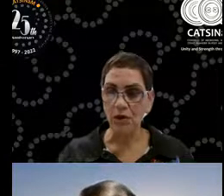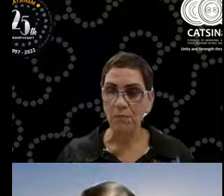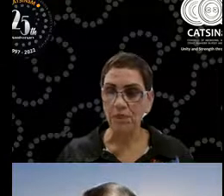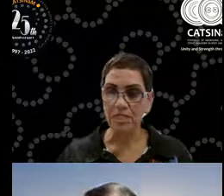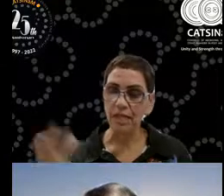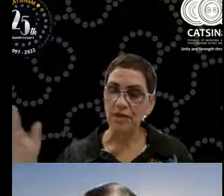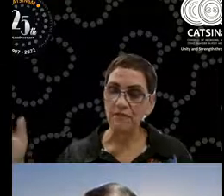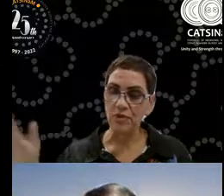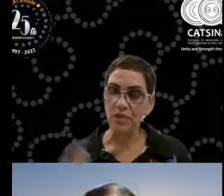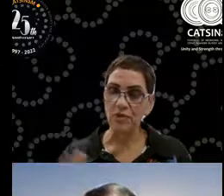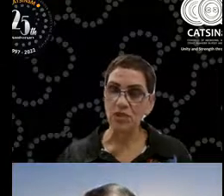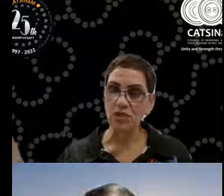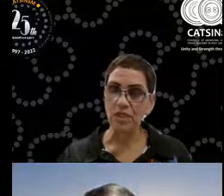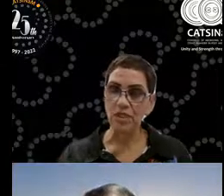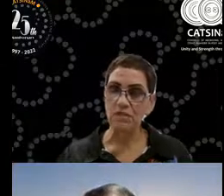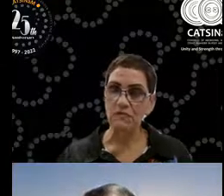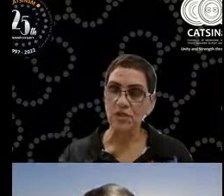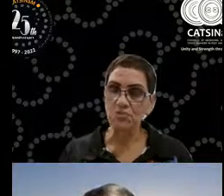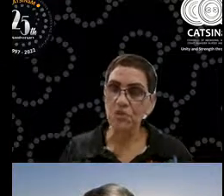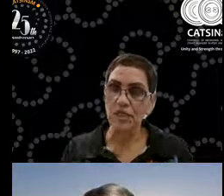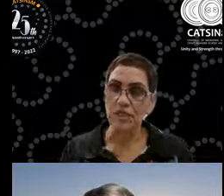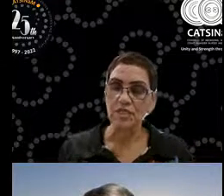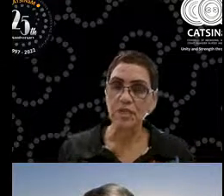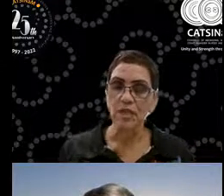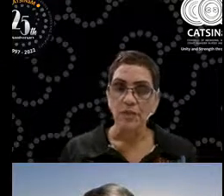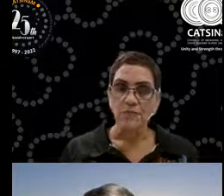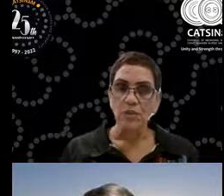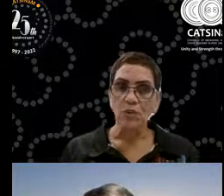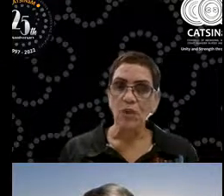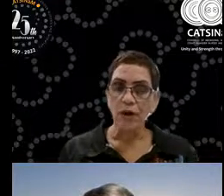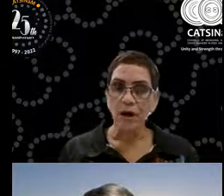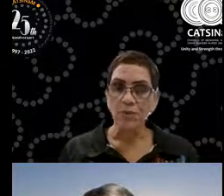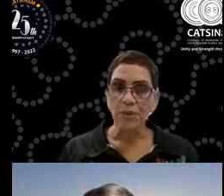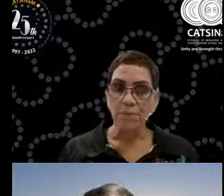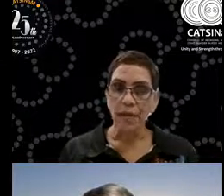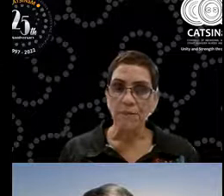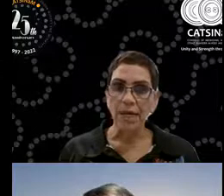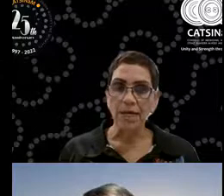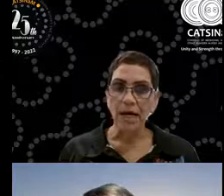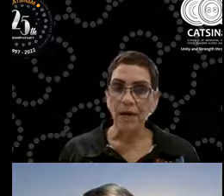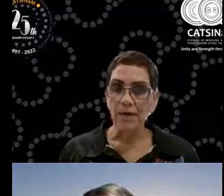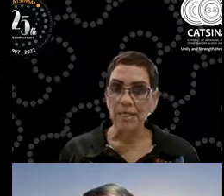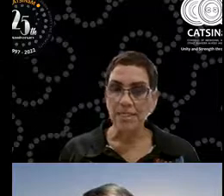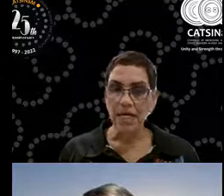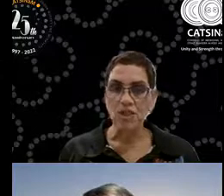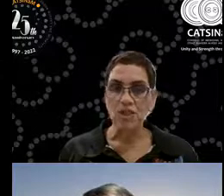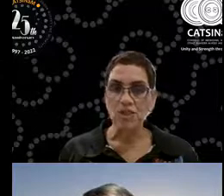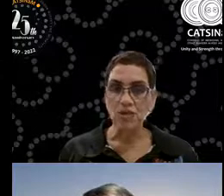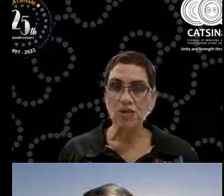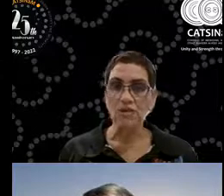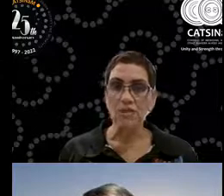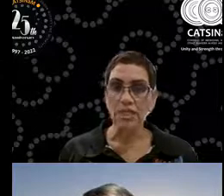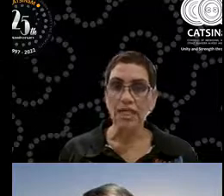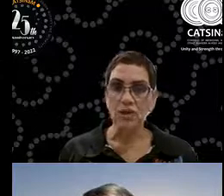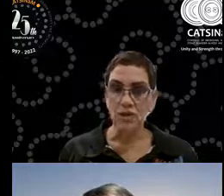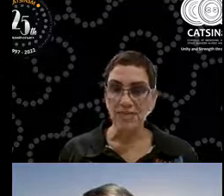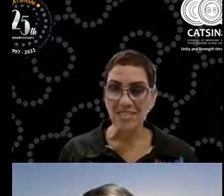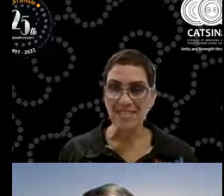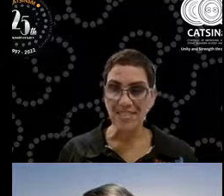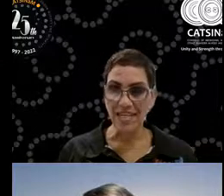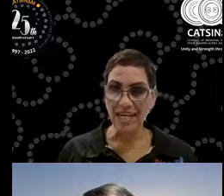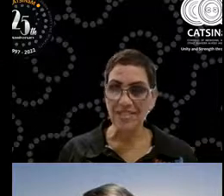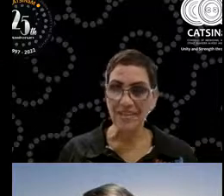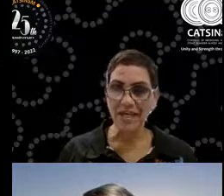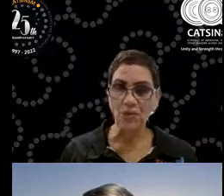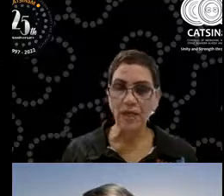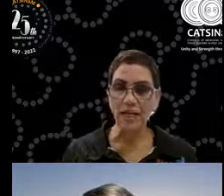regards to the competency levels across your years of experience. So what we're hoping that Mullumbimangari starts to do is to get